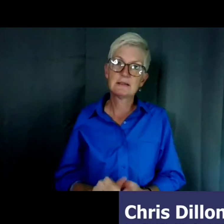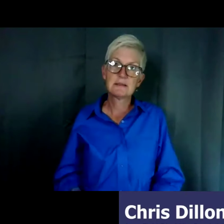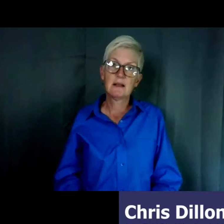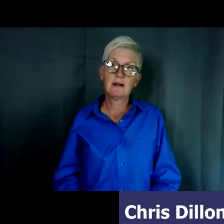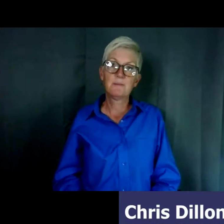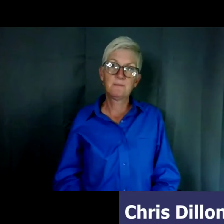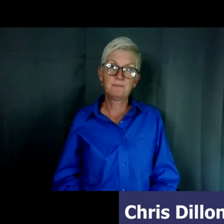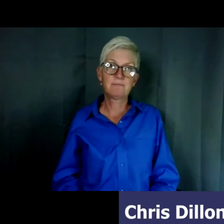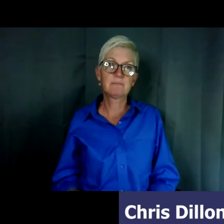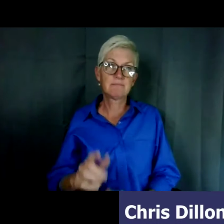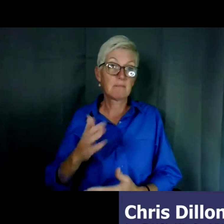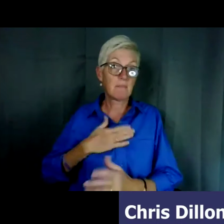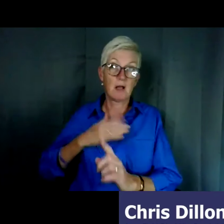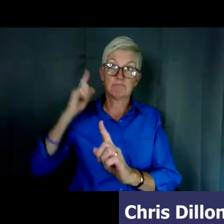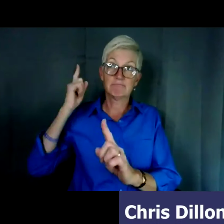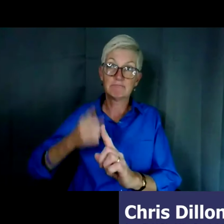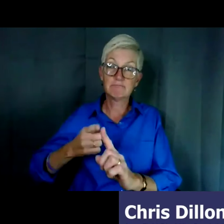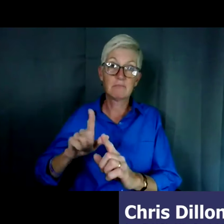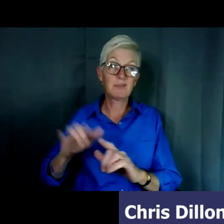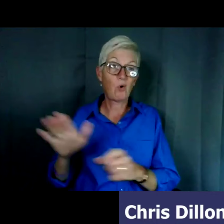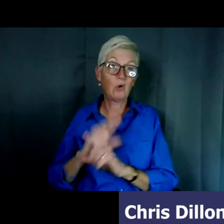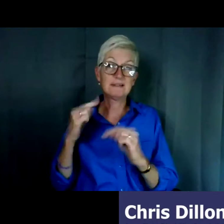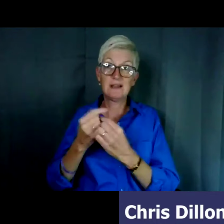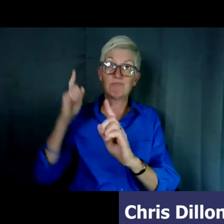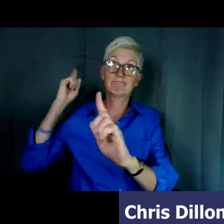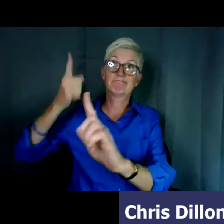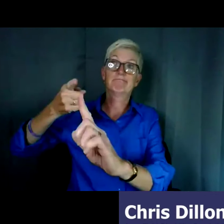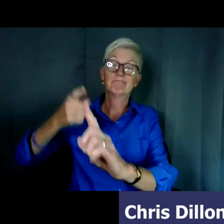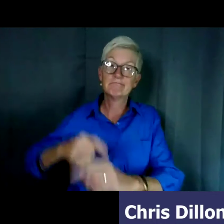only what I strive for, it's what our whole team strives for.